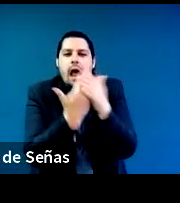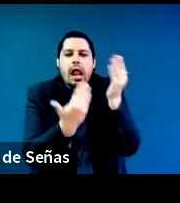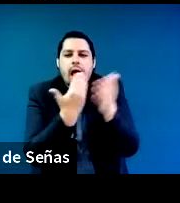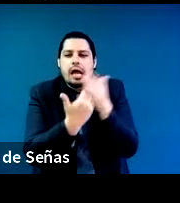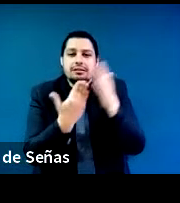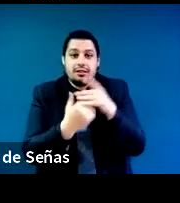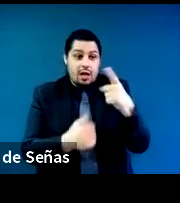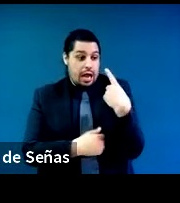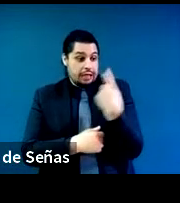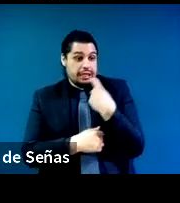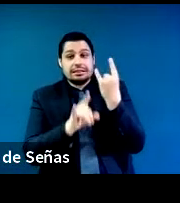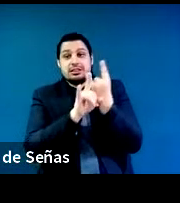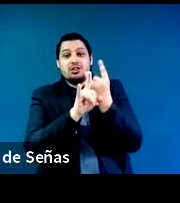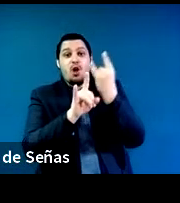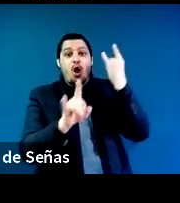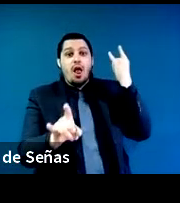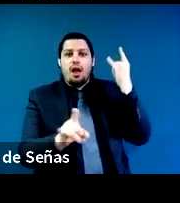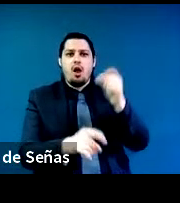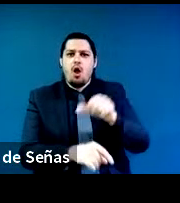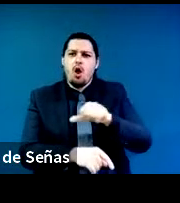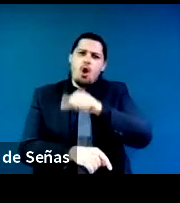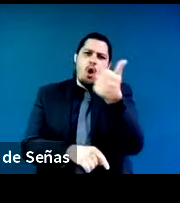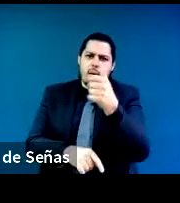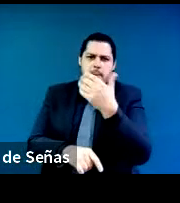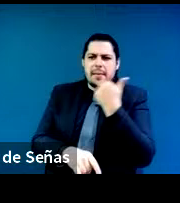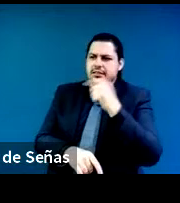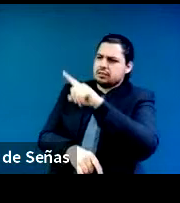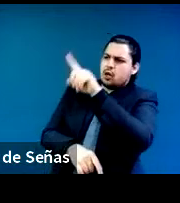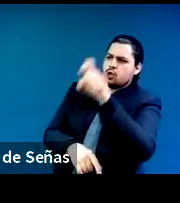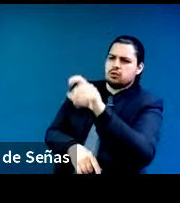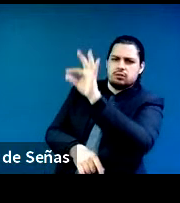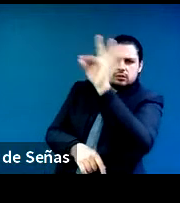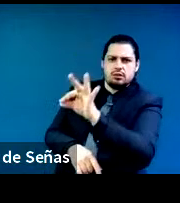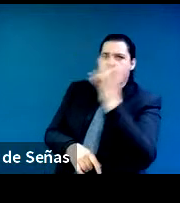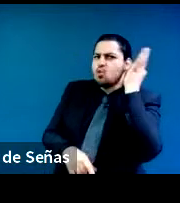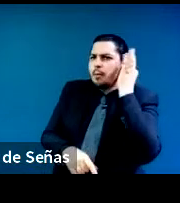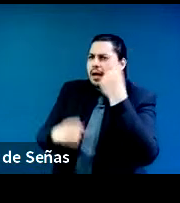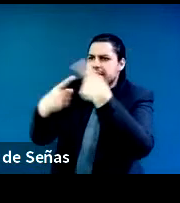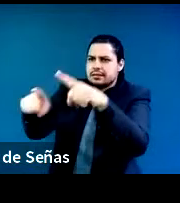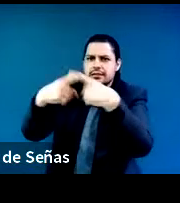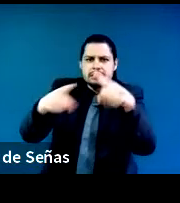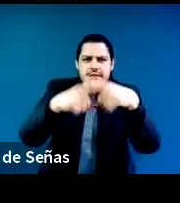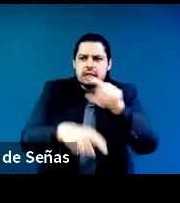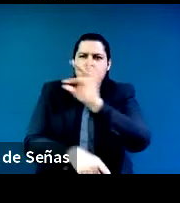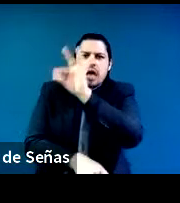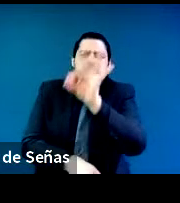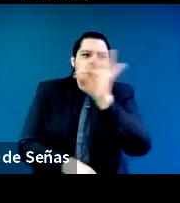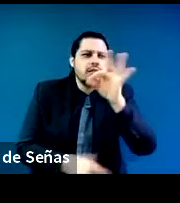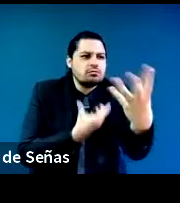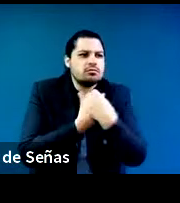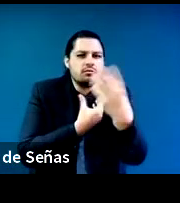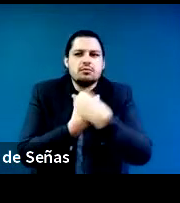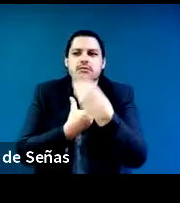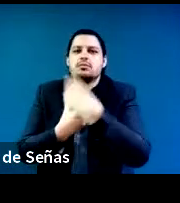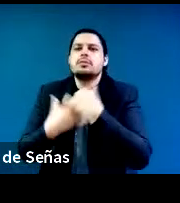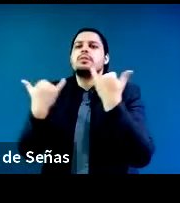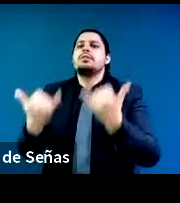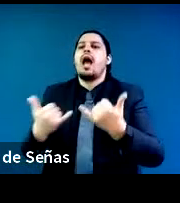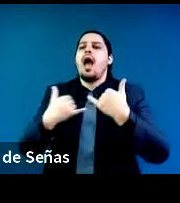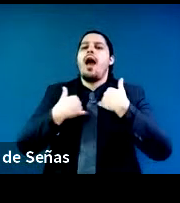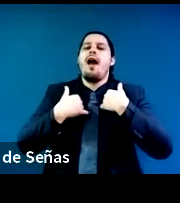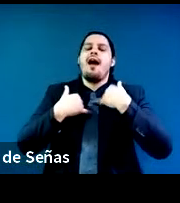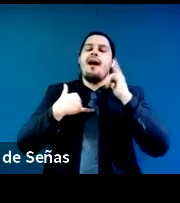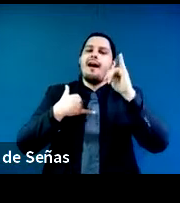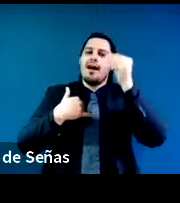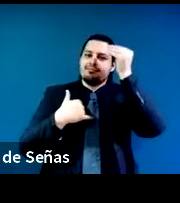different perspectives on parenthood, on other stories that they didn't know about, that they had never seen before. And so